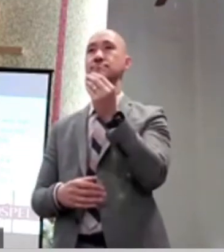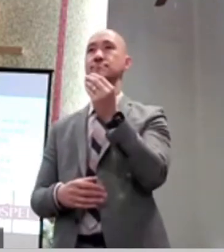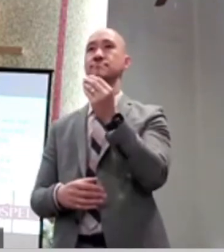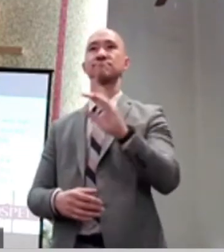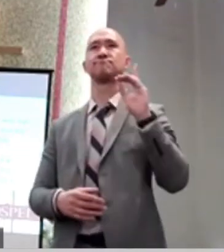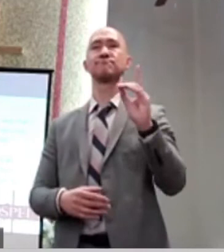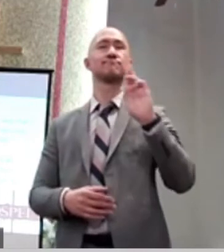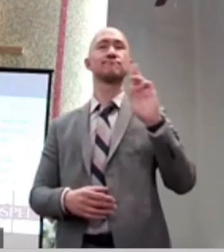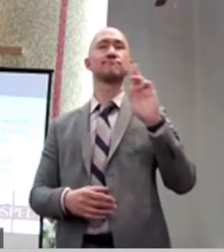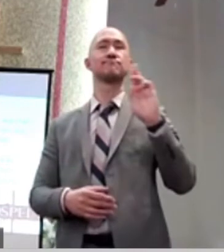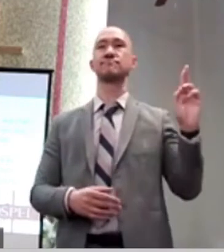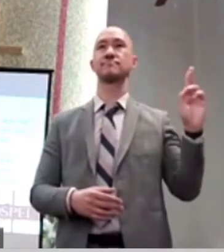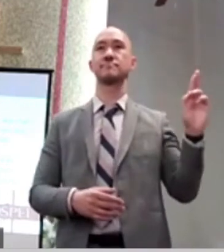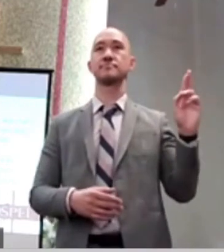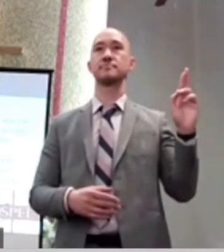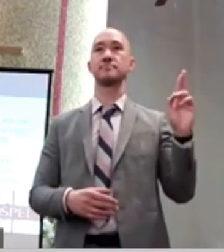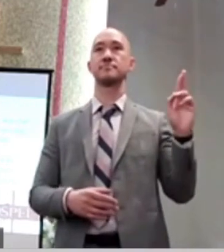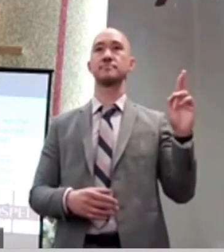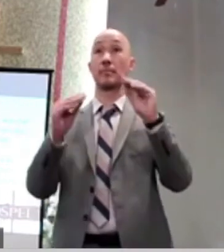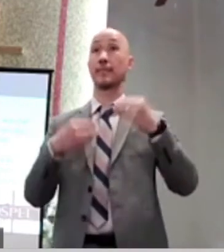vaccine or not vaccine,